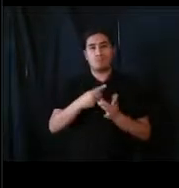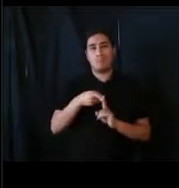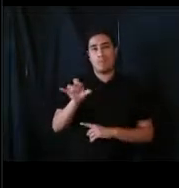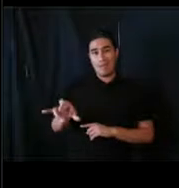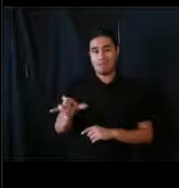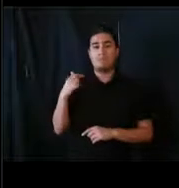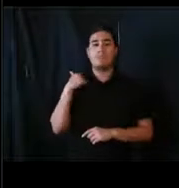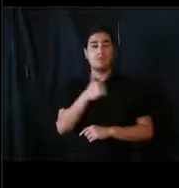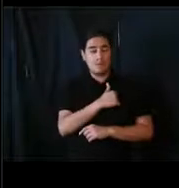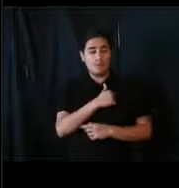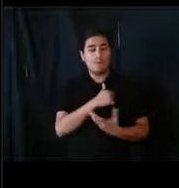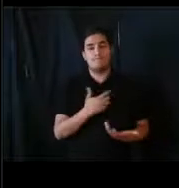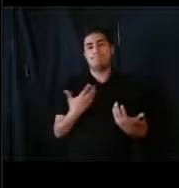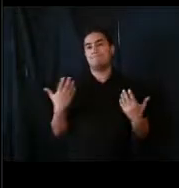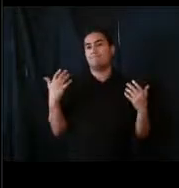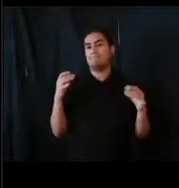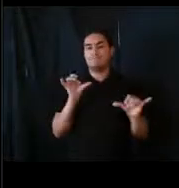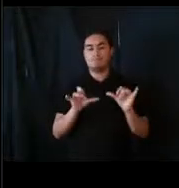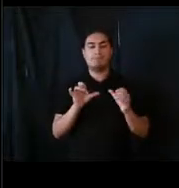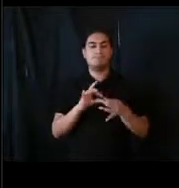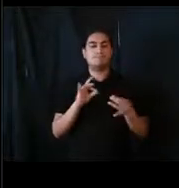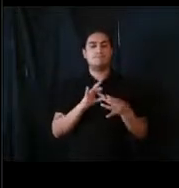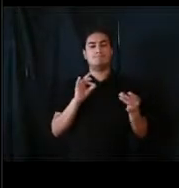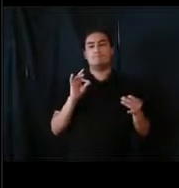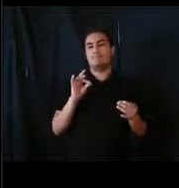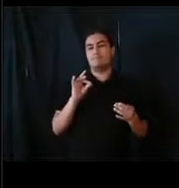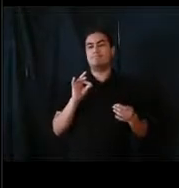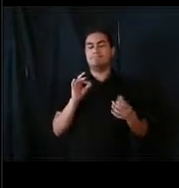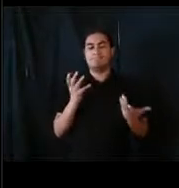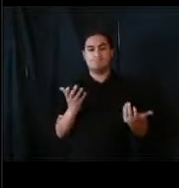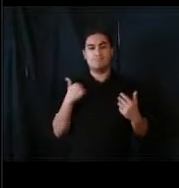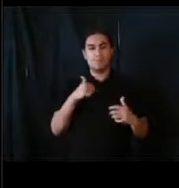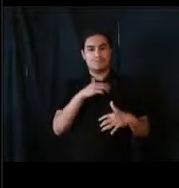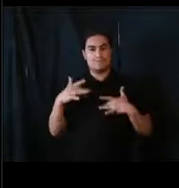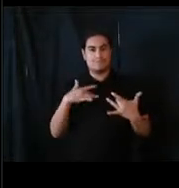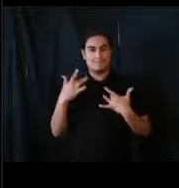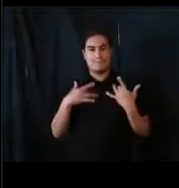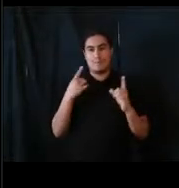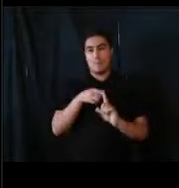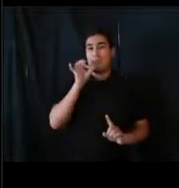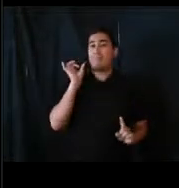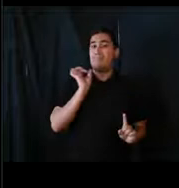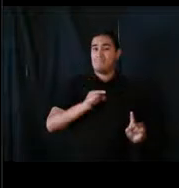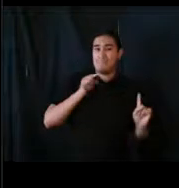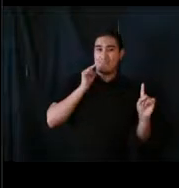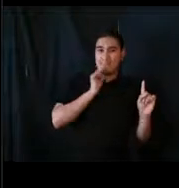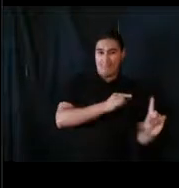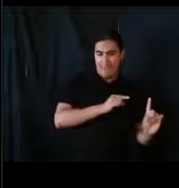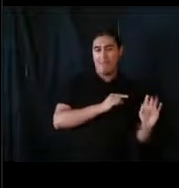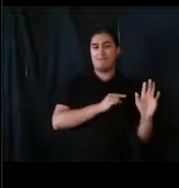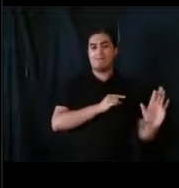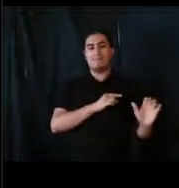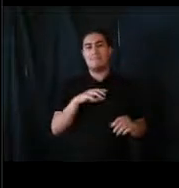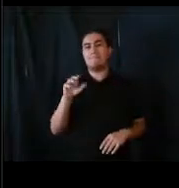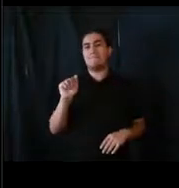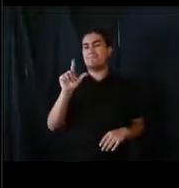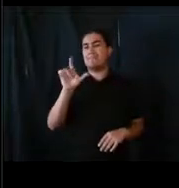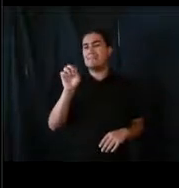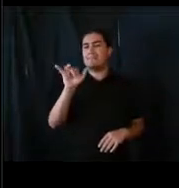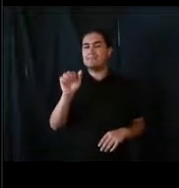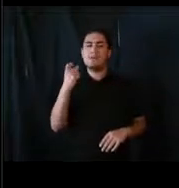uh we stole alyssa i think that's already been covered uh we're very excited about that um i've been getting so alyssa used to work for the federal